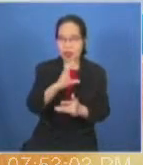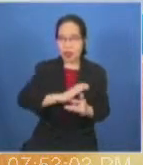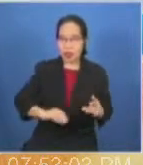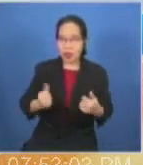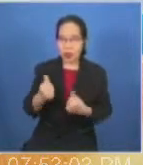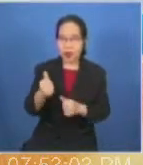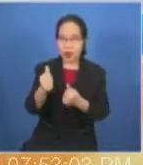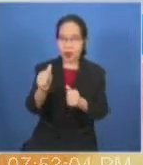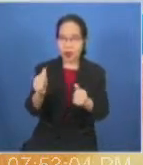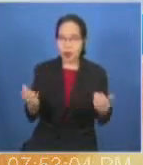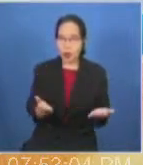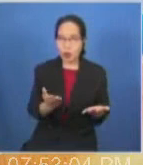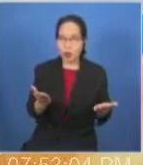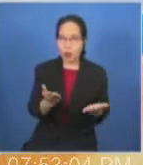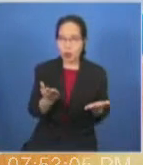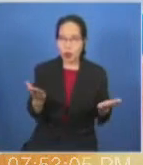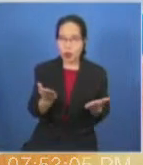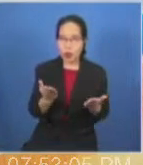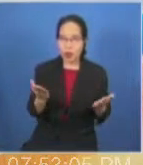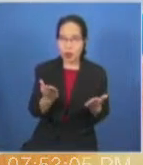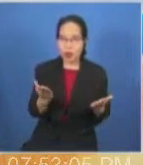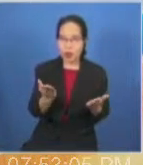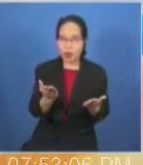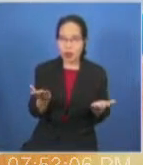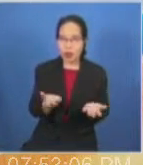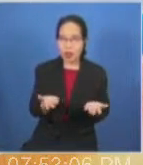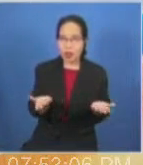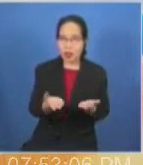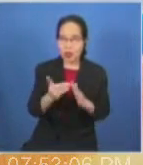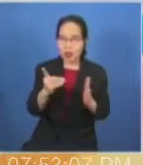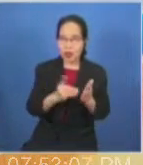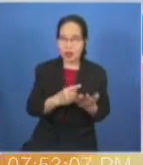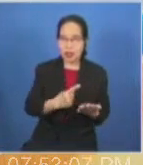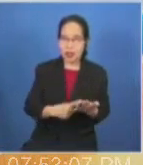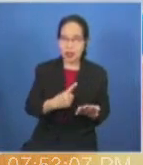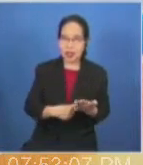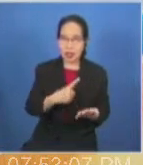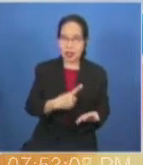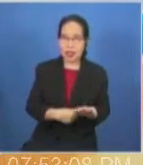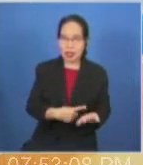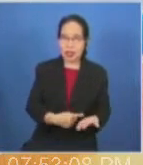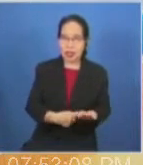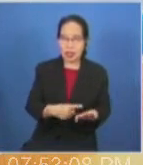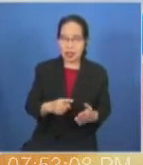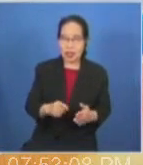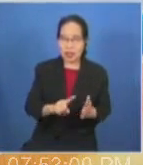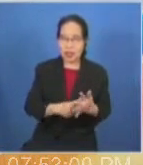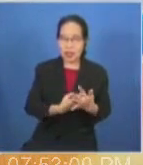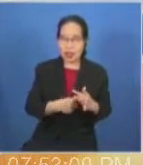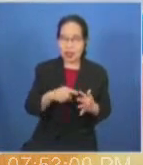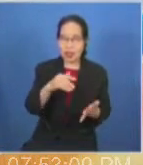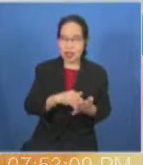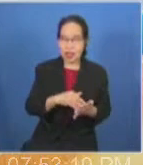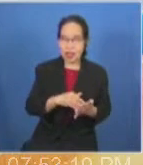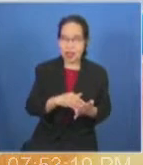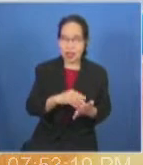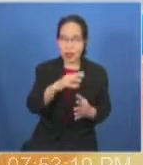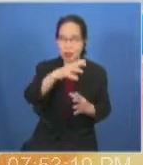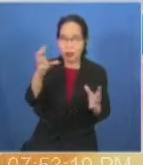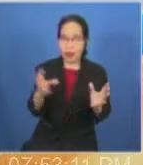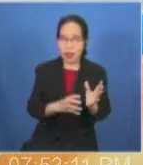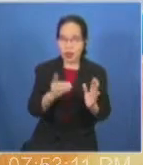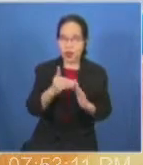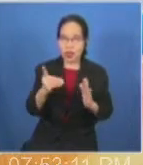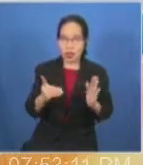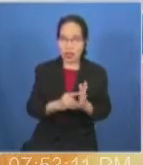Jesus that we should follow or obey? What are those doctrines? We are going to discuss them at